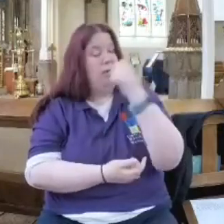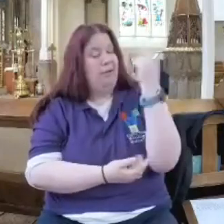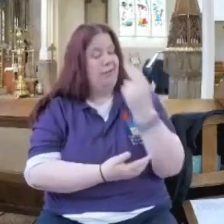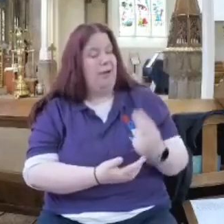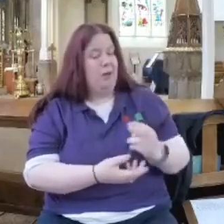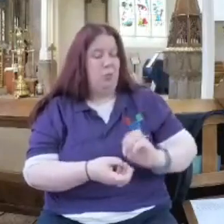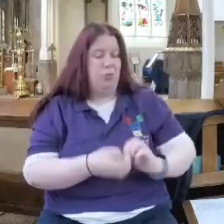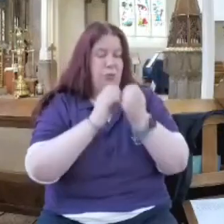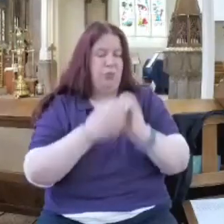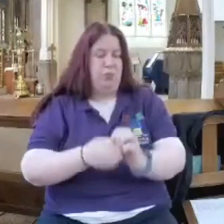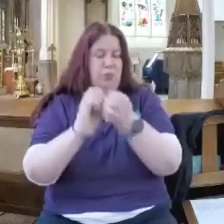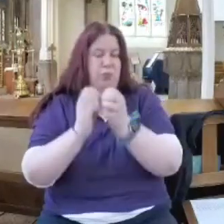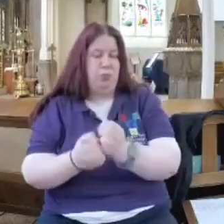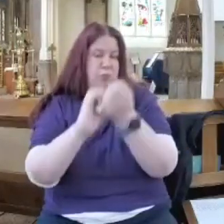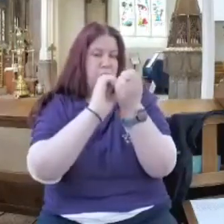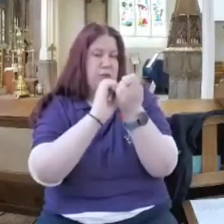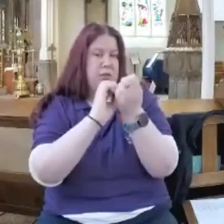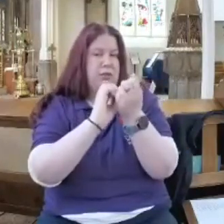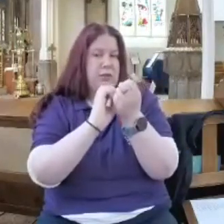and through the development of life.